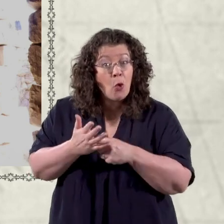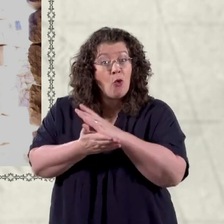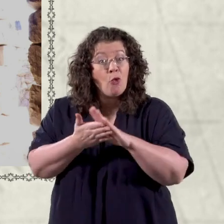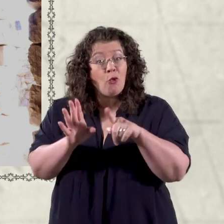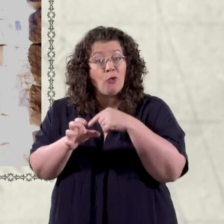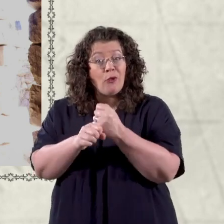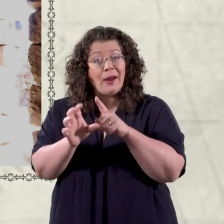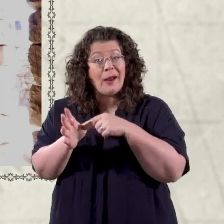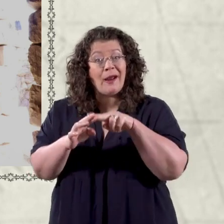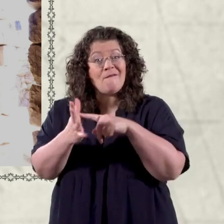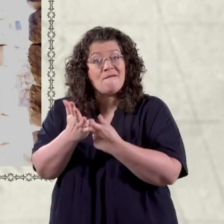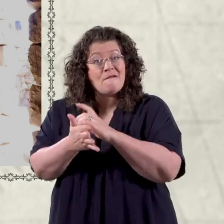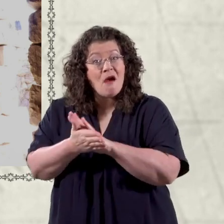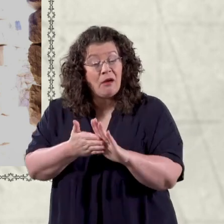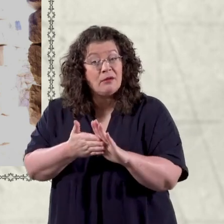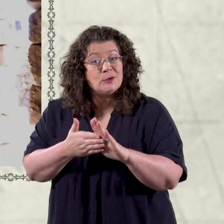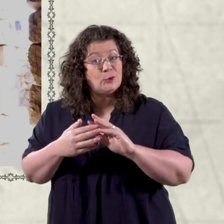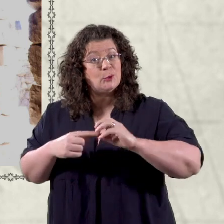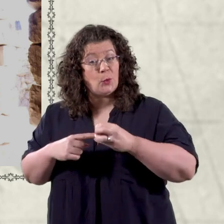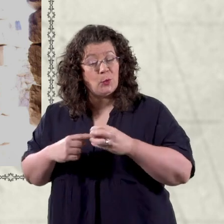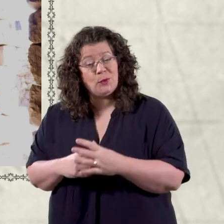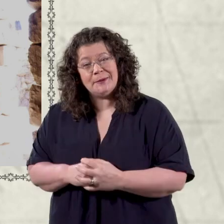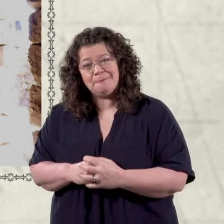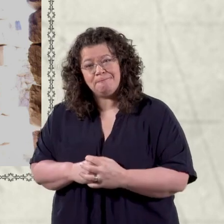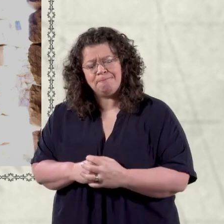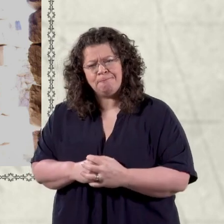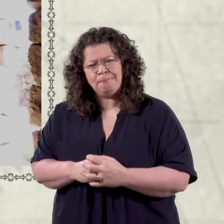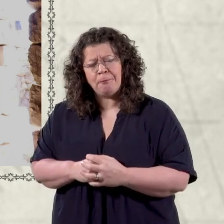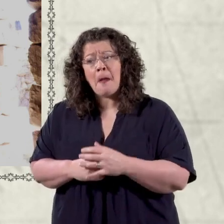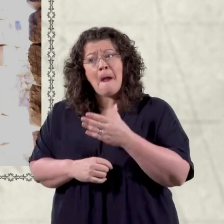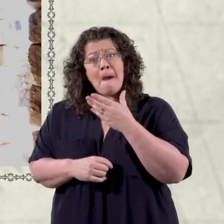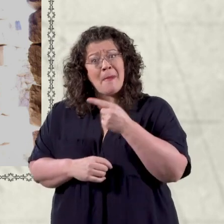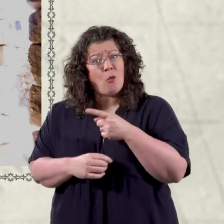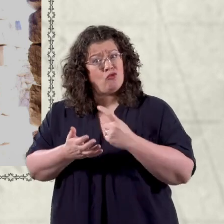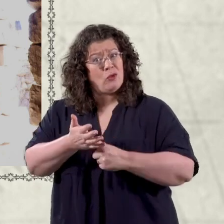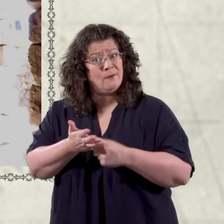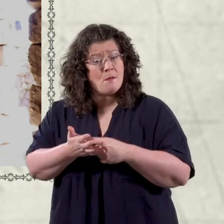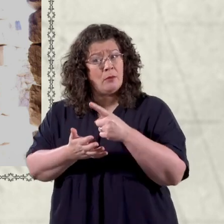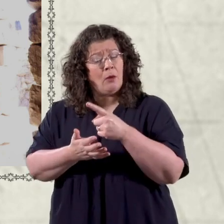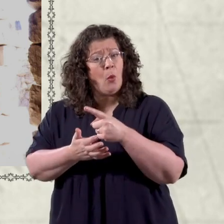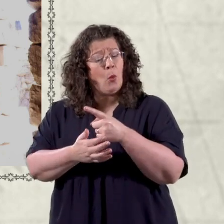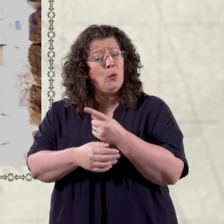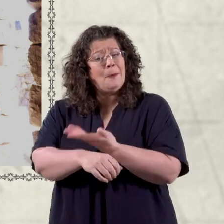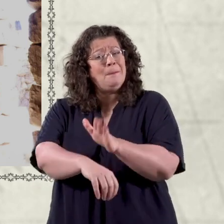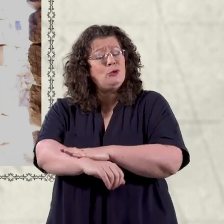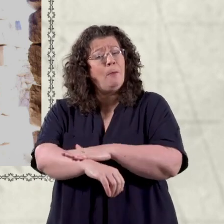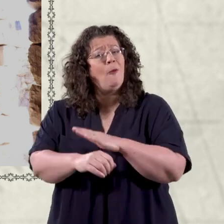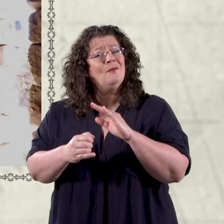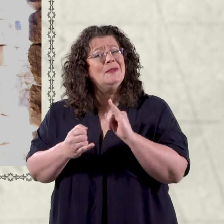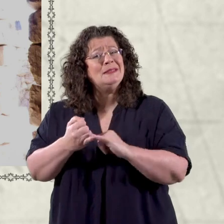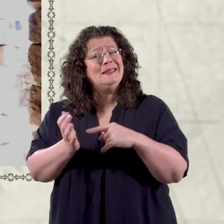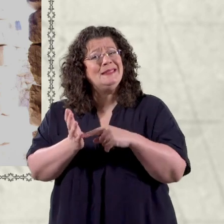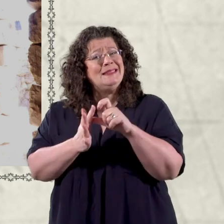this is Rhygyfarch stone. You see, a man called Rhygyfarch was the bishop